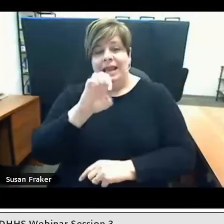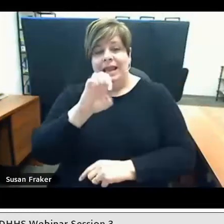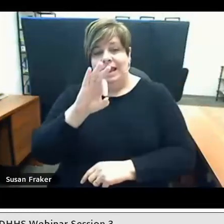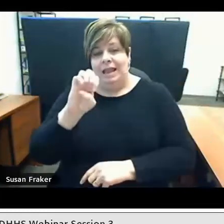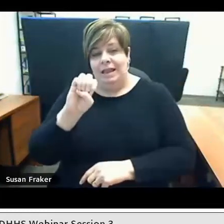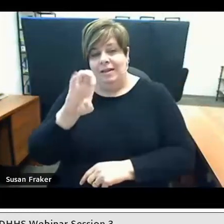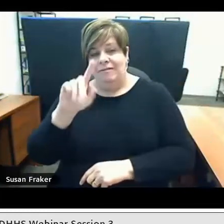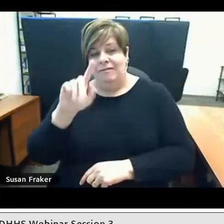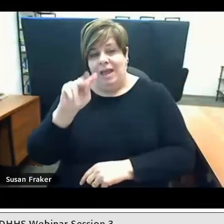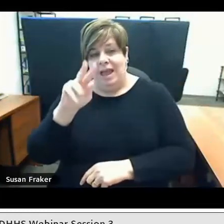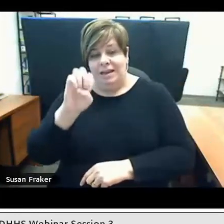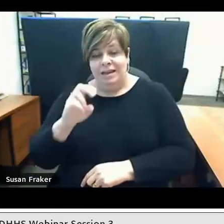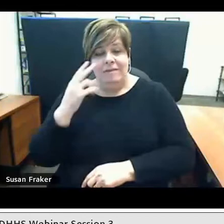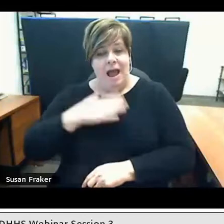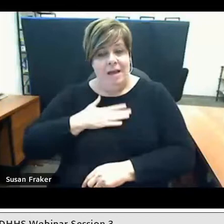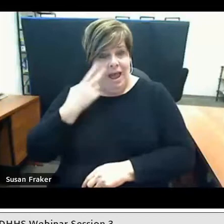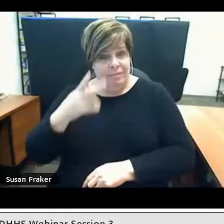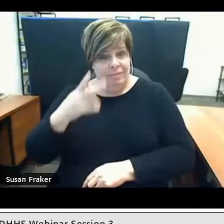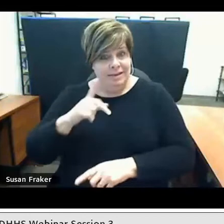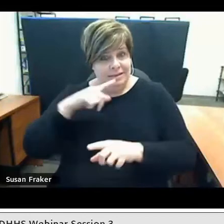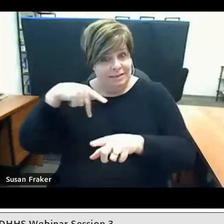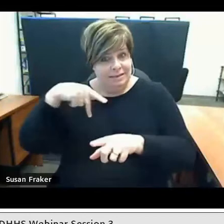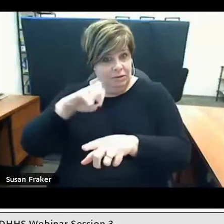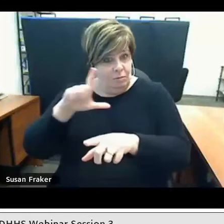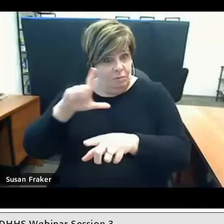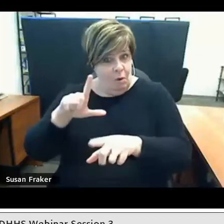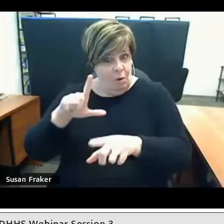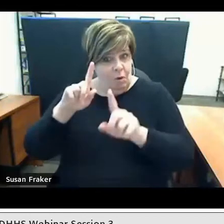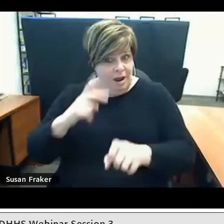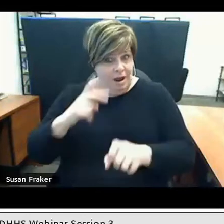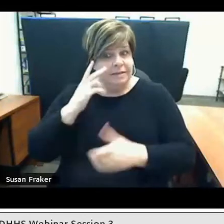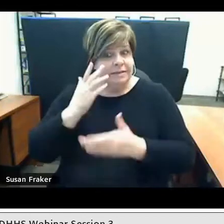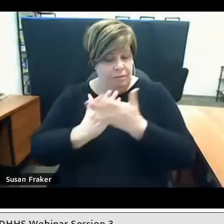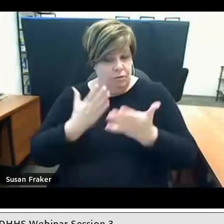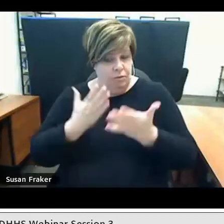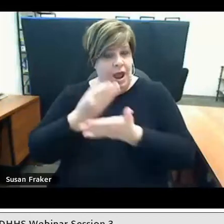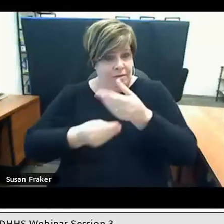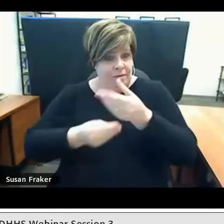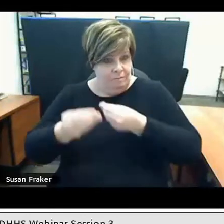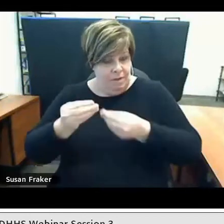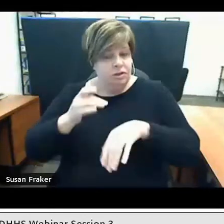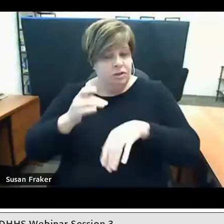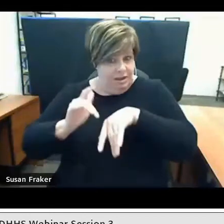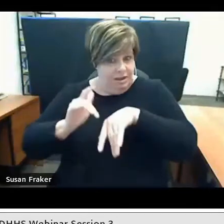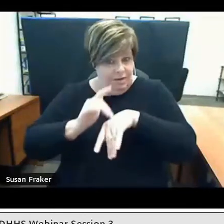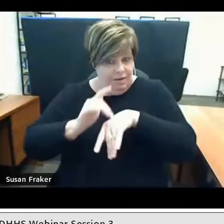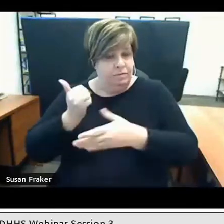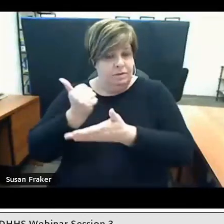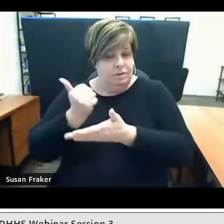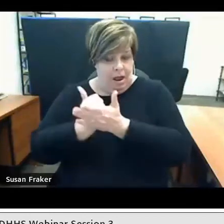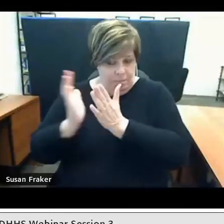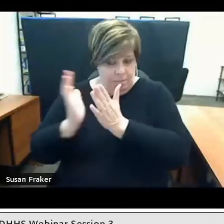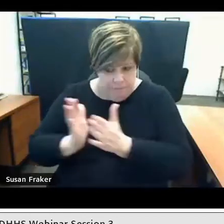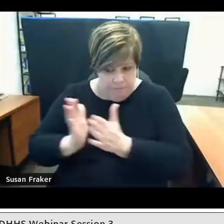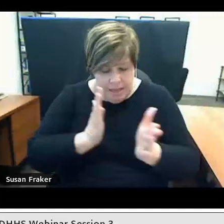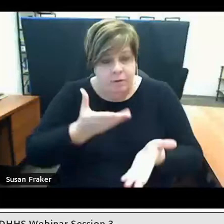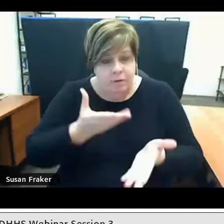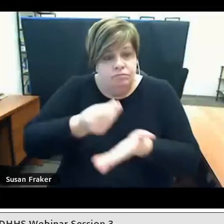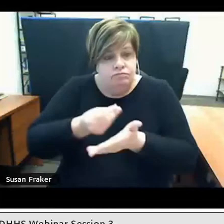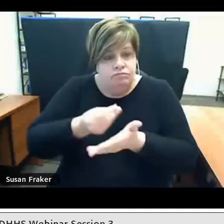from the polling questions that some of your programs do have line items in the budget to help plan the funding to pay